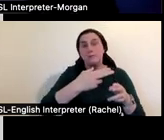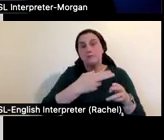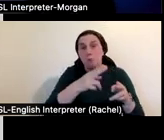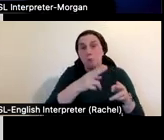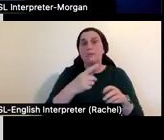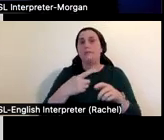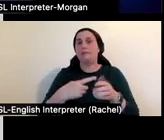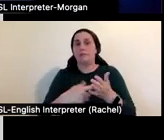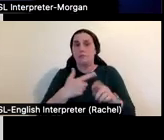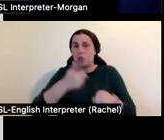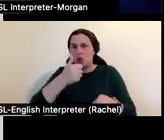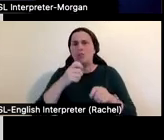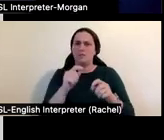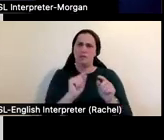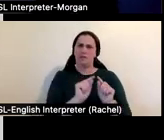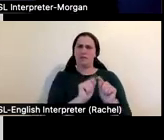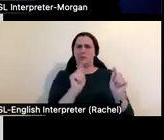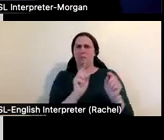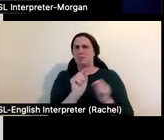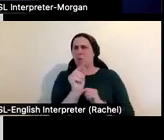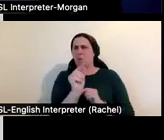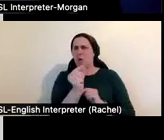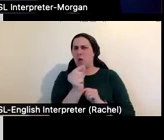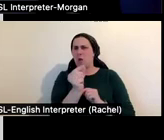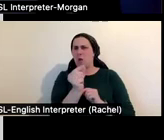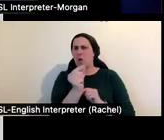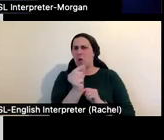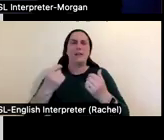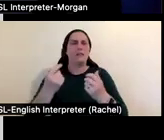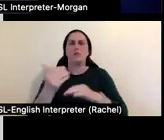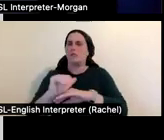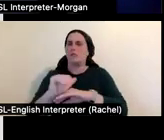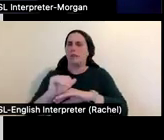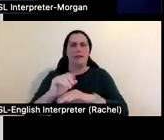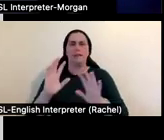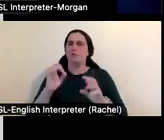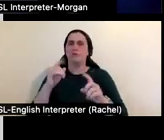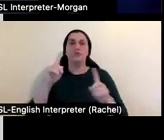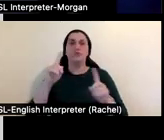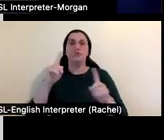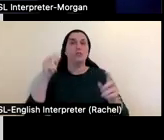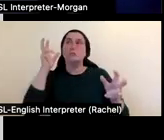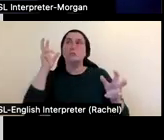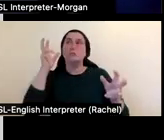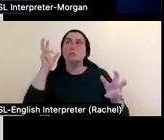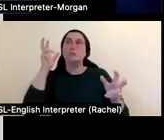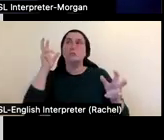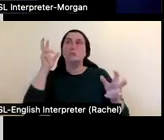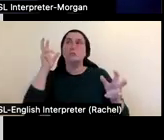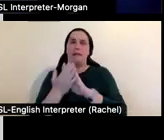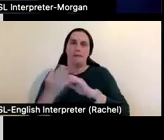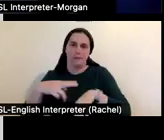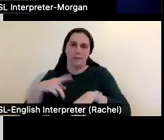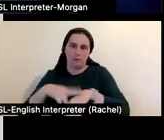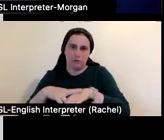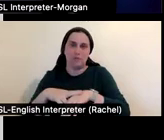you know, once where you're at right now, the more you hear it, the more natural that's gonna get, but that should not like throw you off right